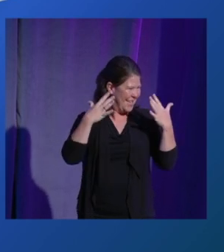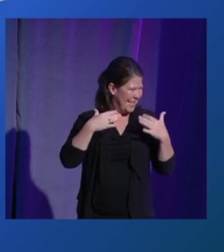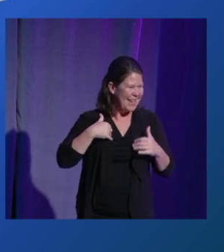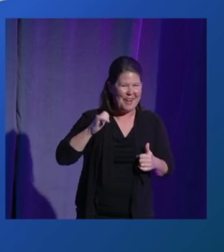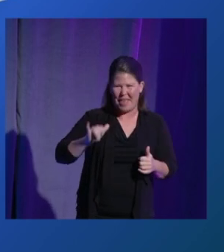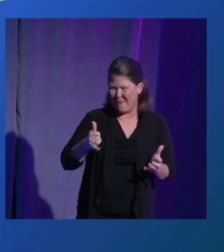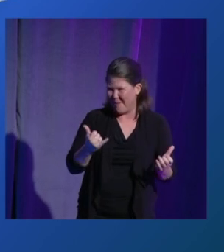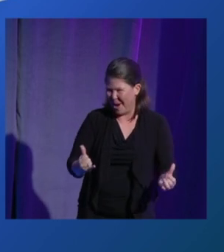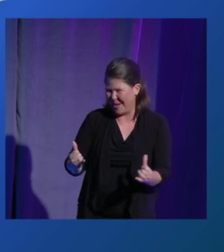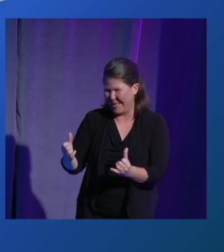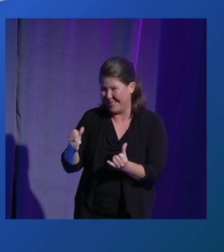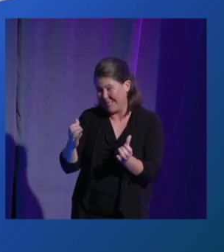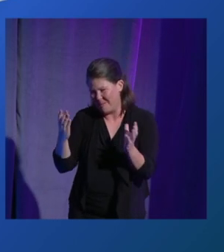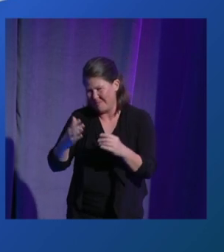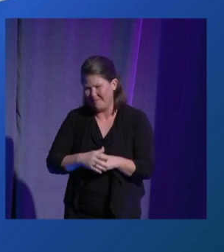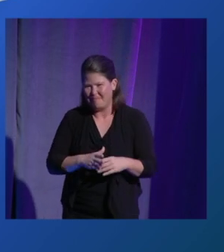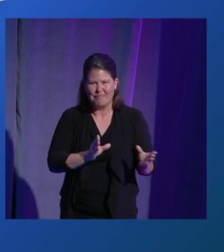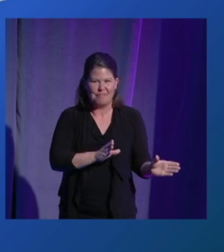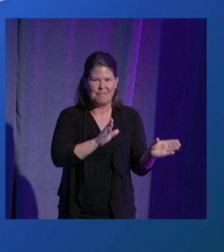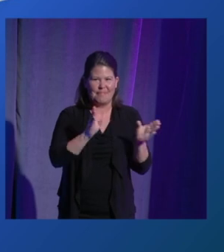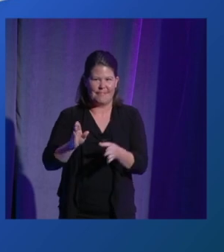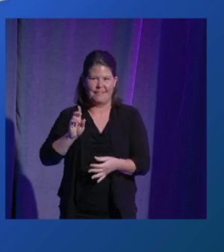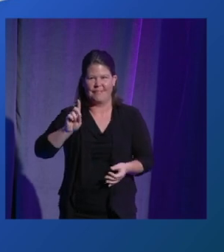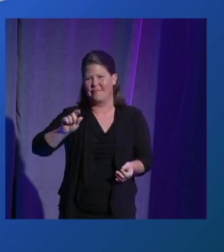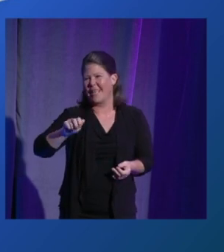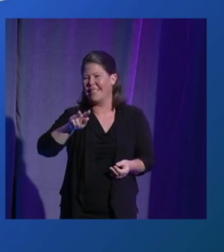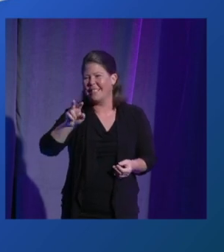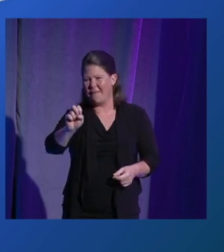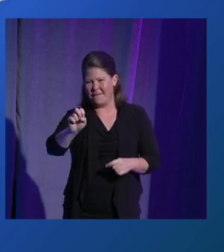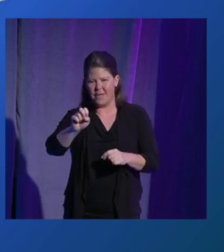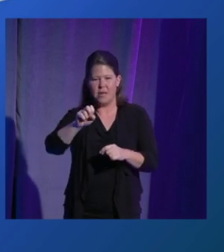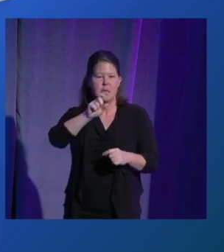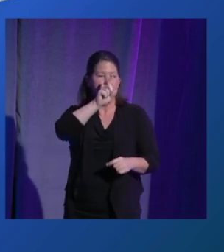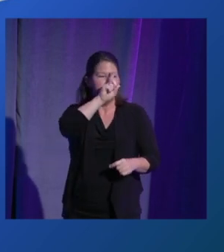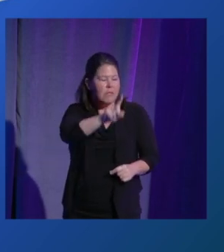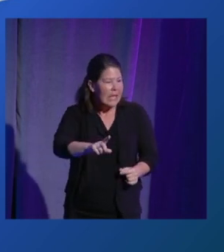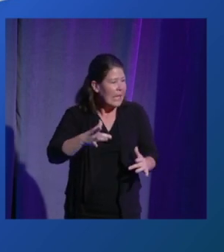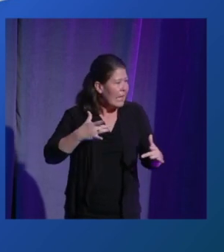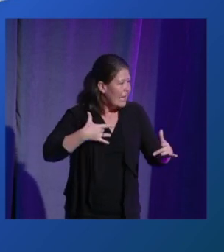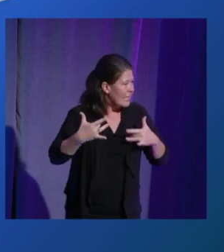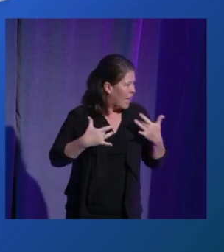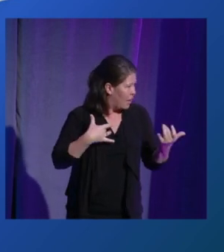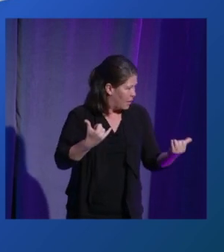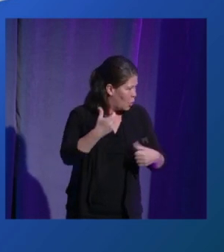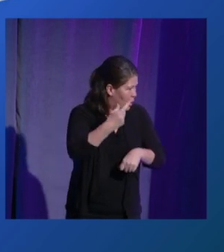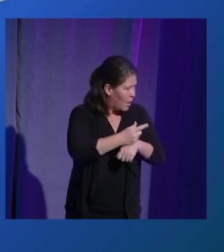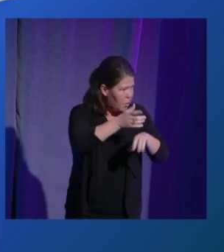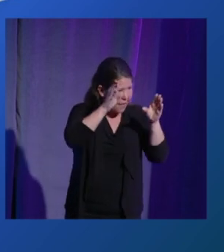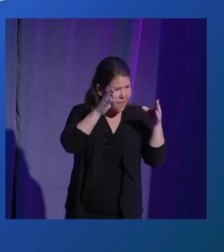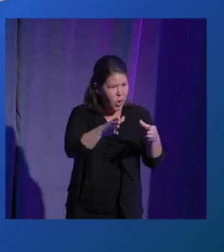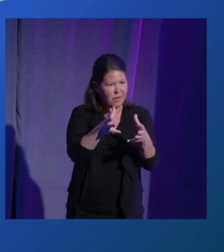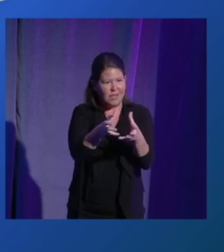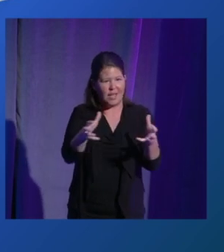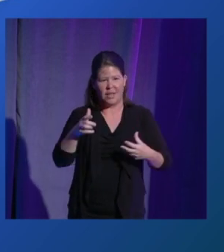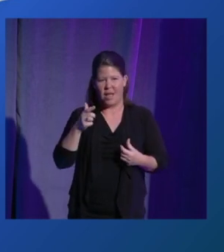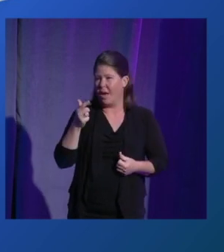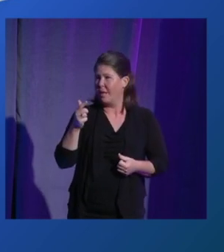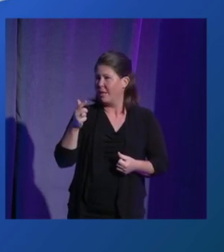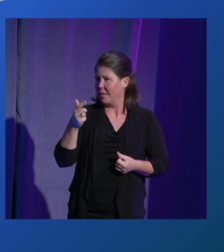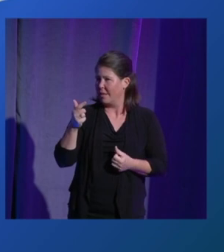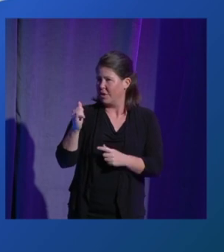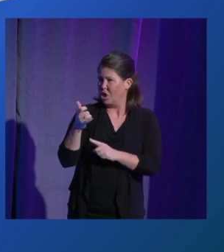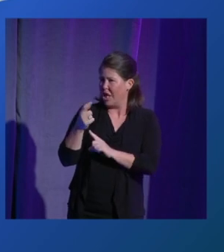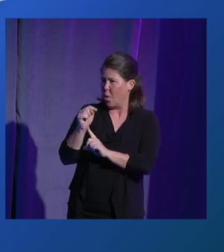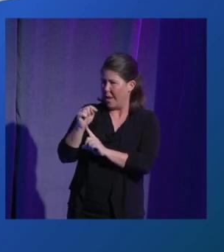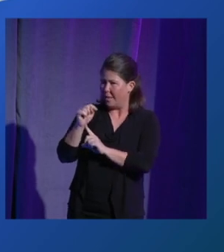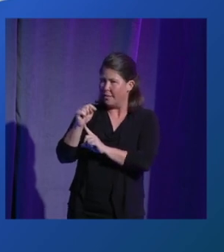field uh Geo went for for these types of missions and you know we've talked a lot today about stem but there's a lot of room to be creative and deliver